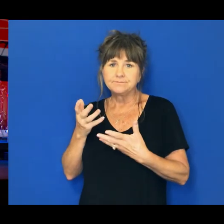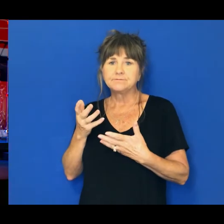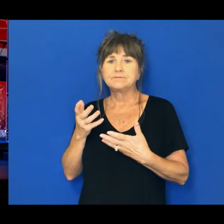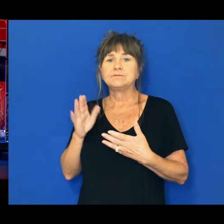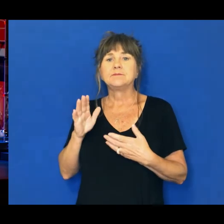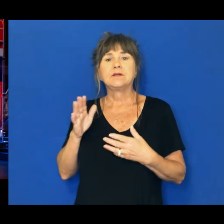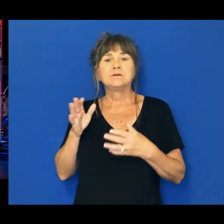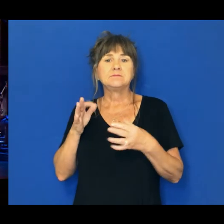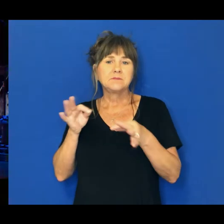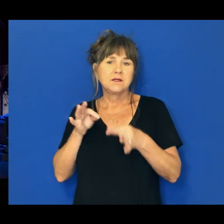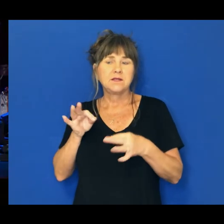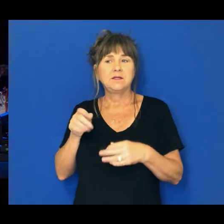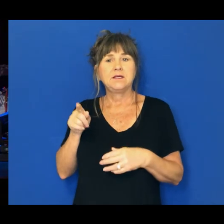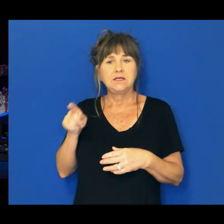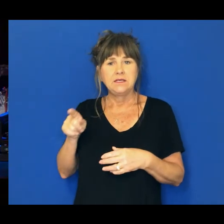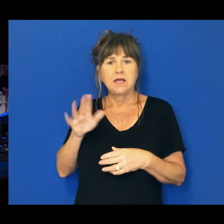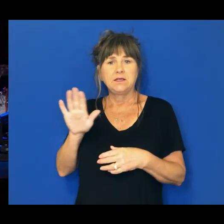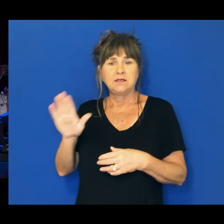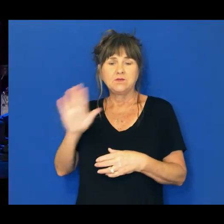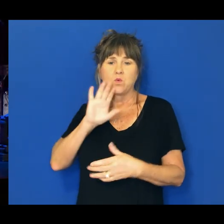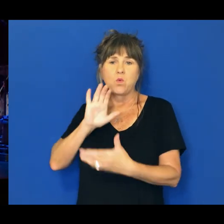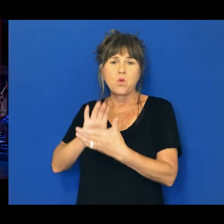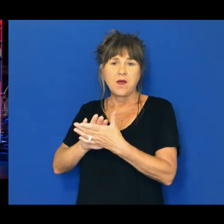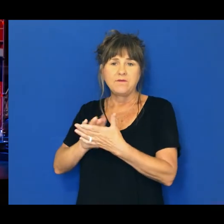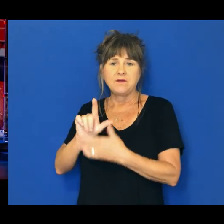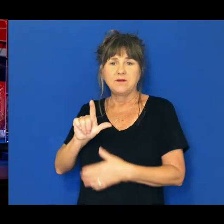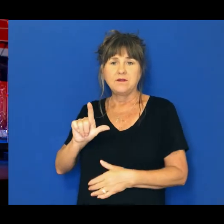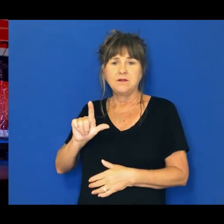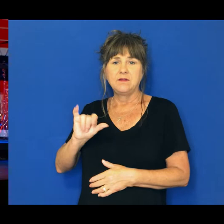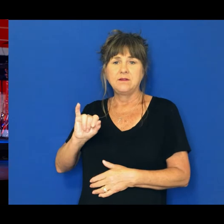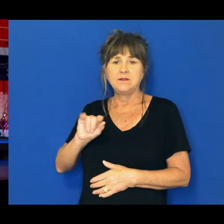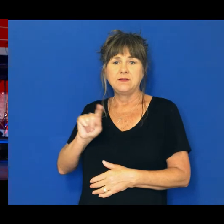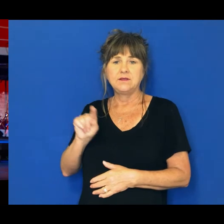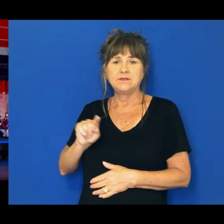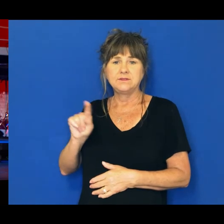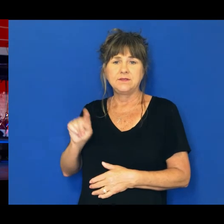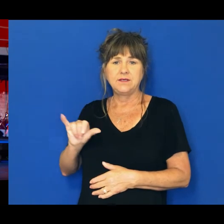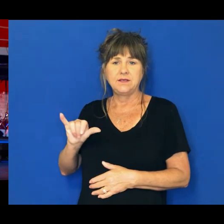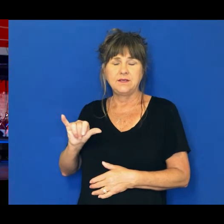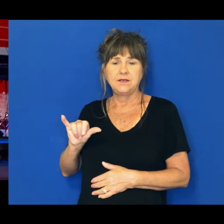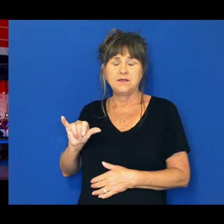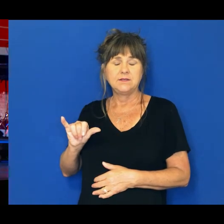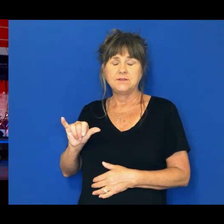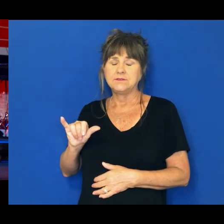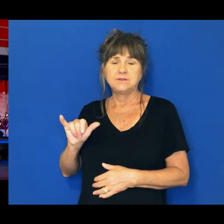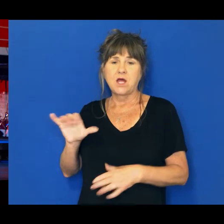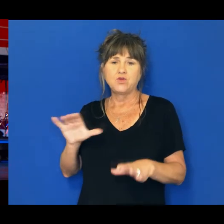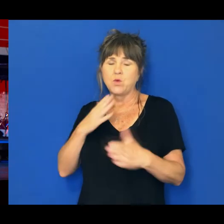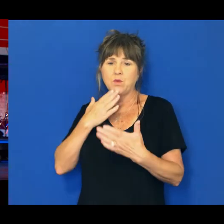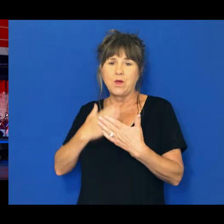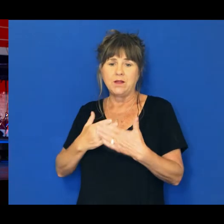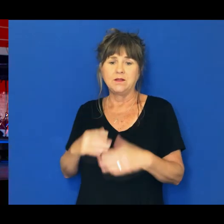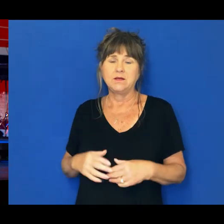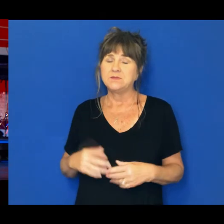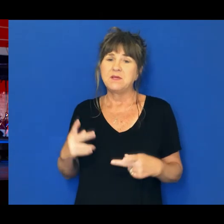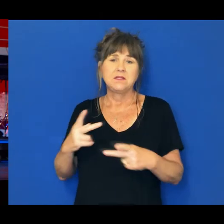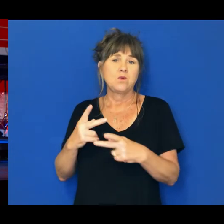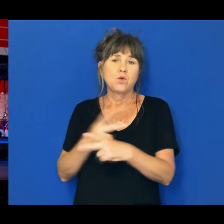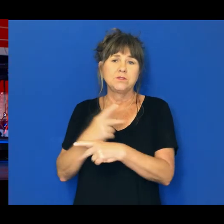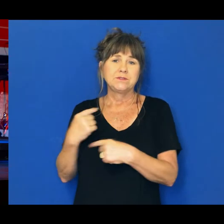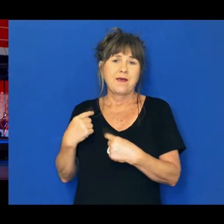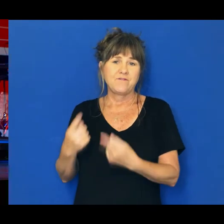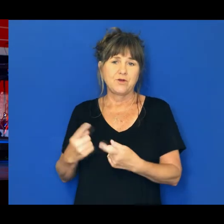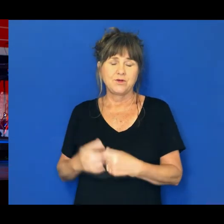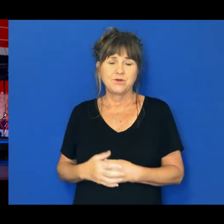began to tell me about he and his wife, Lizzie, and how things have not been great. In fact, they've been the worst they've ever been. To the point